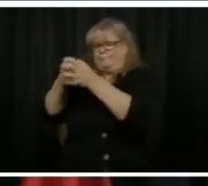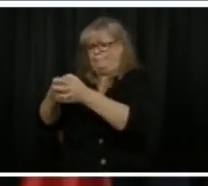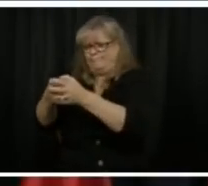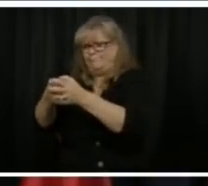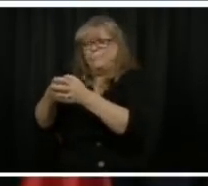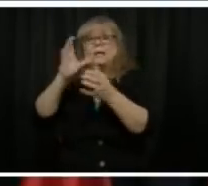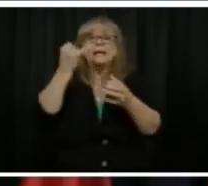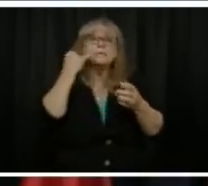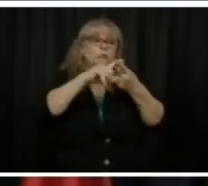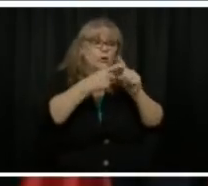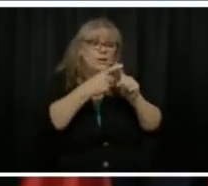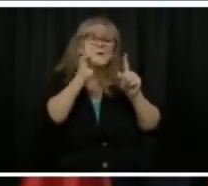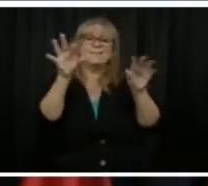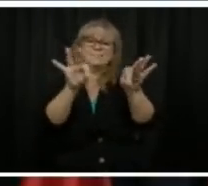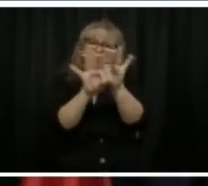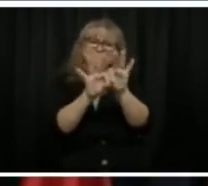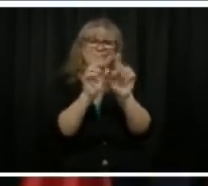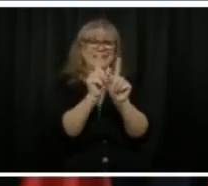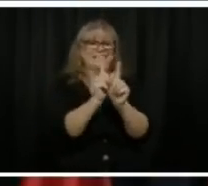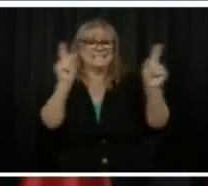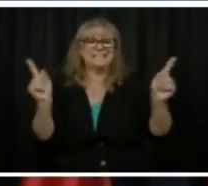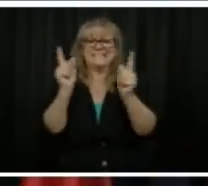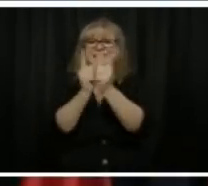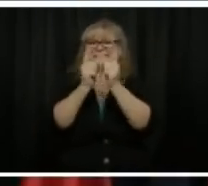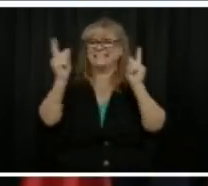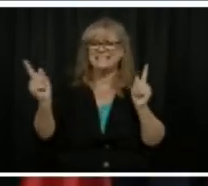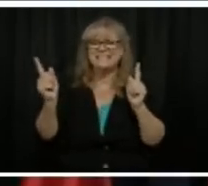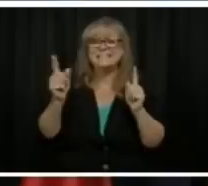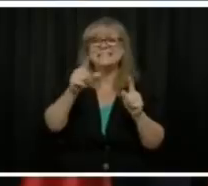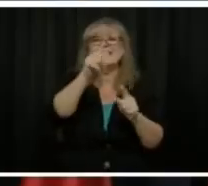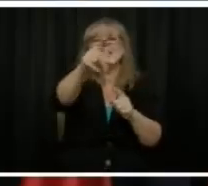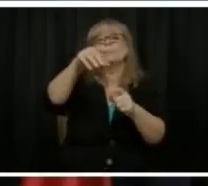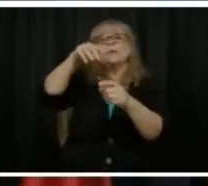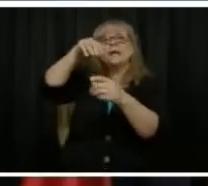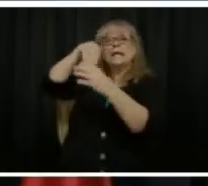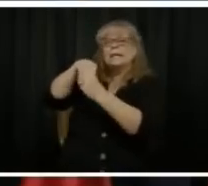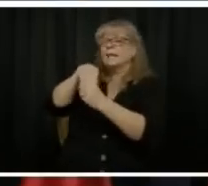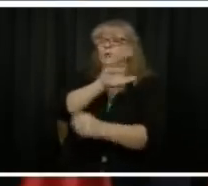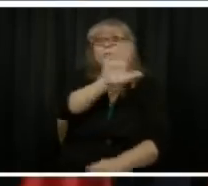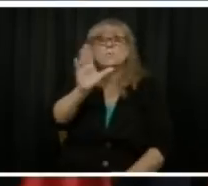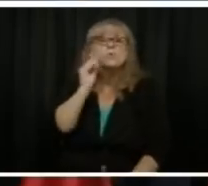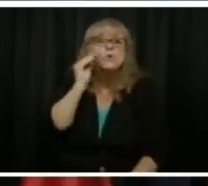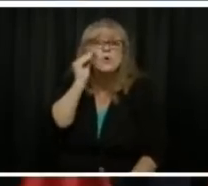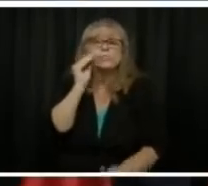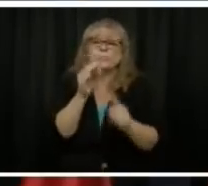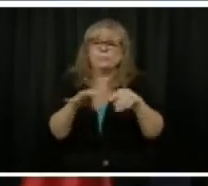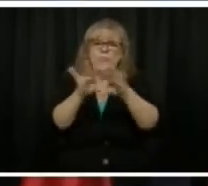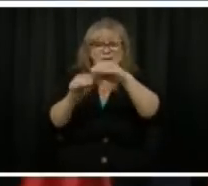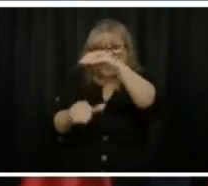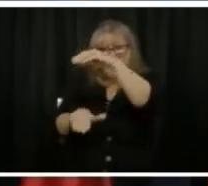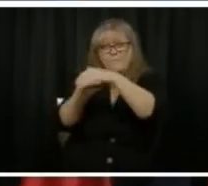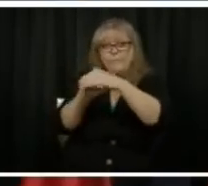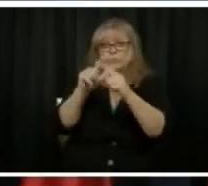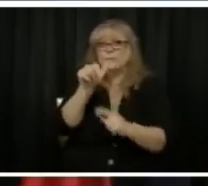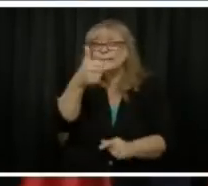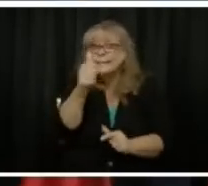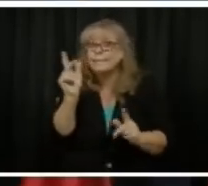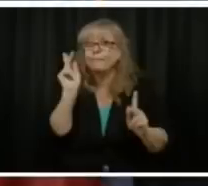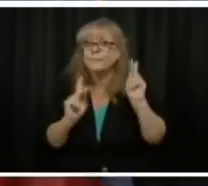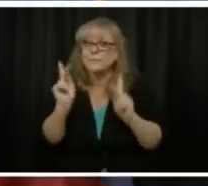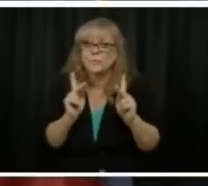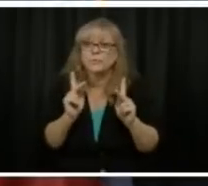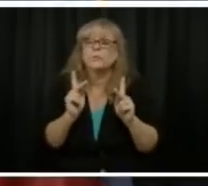larger group. Limiting your groups to 10 people or less. And just taking fewer trips to the grocery store, buying twice the amount of groceries, going